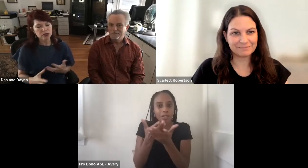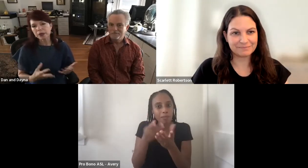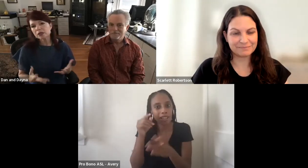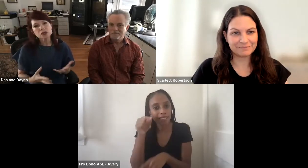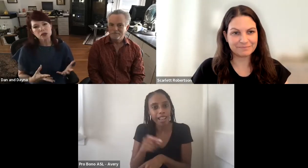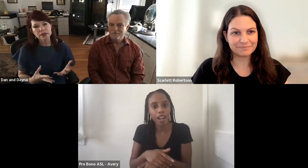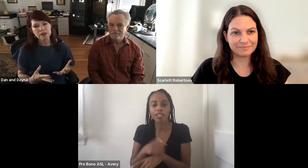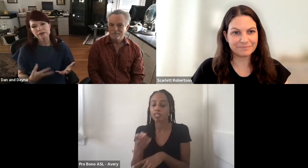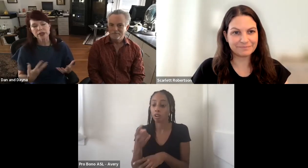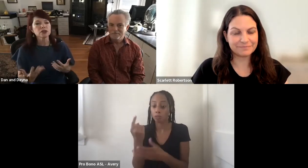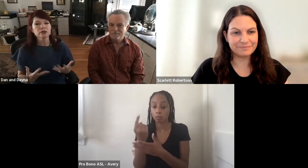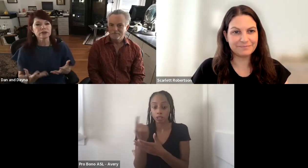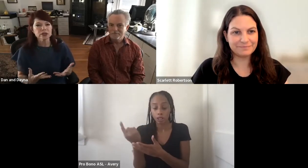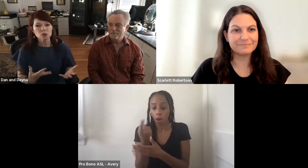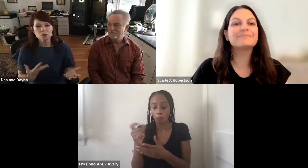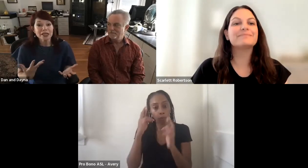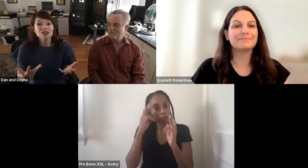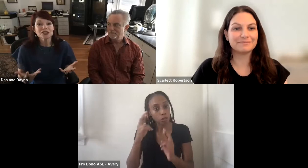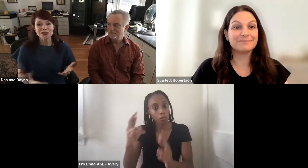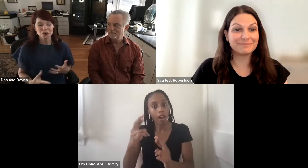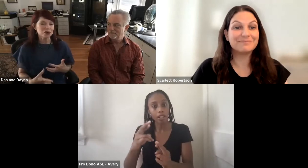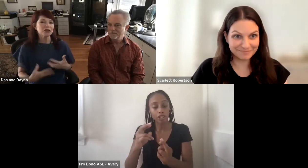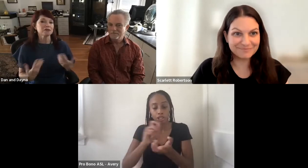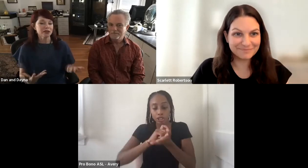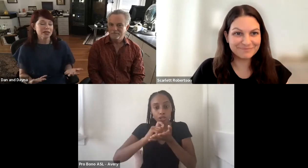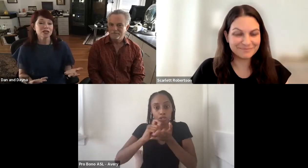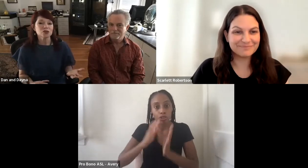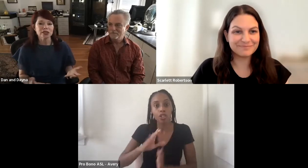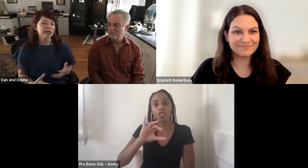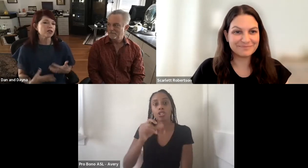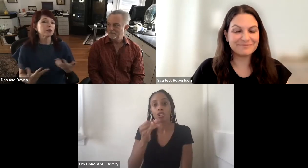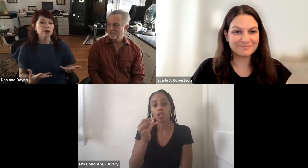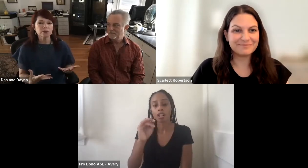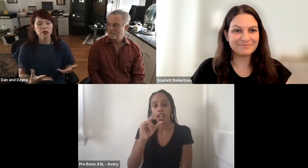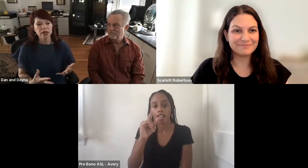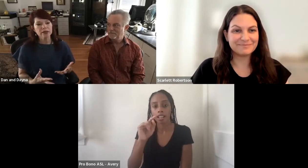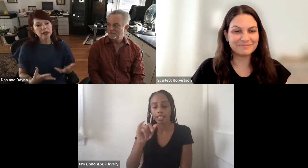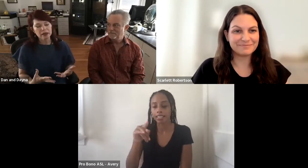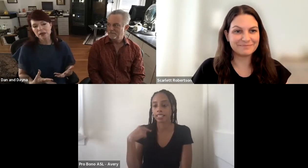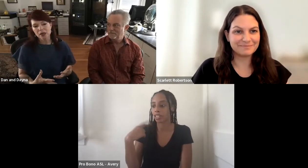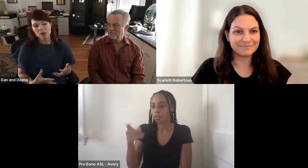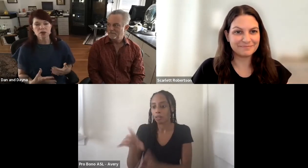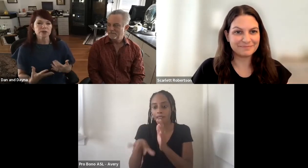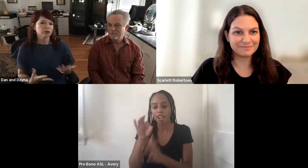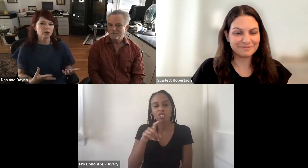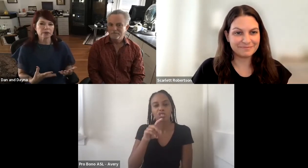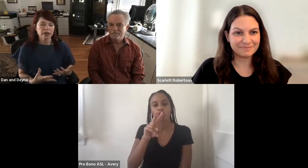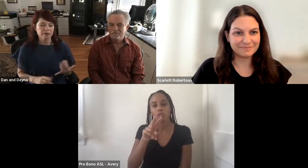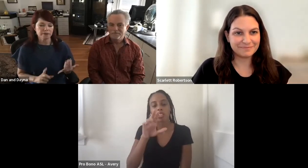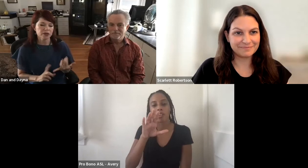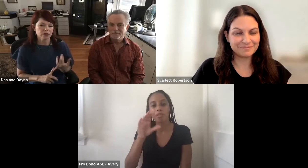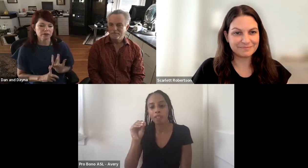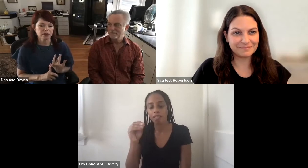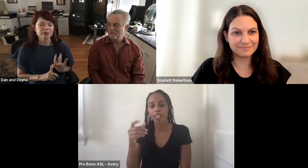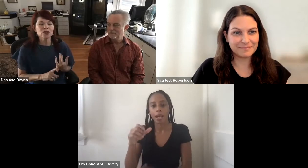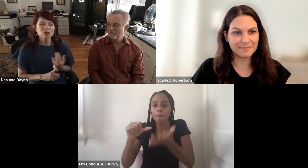who's a respected journalist could find 250 pages worth of interest. And so we bought the book, and then we were just blown away by,